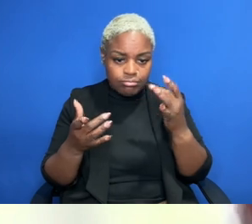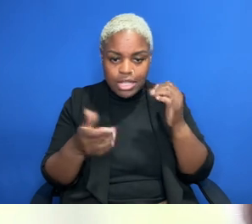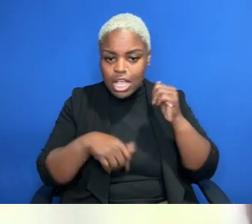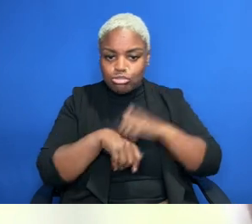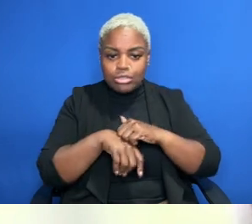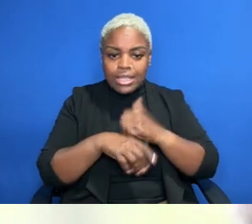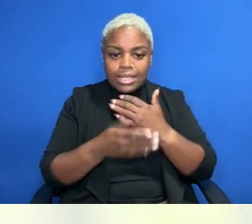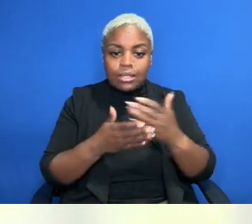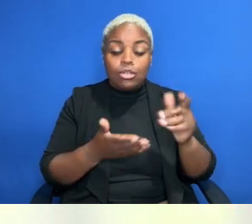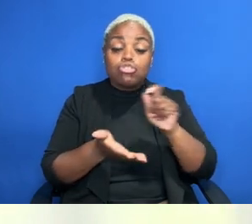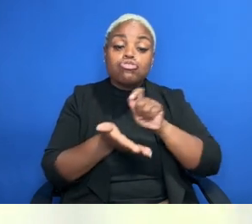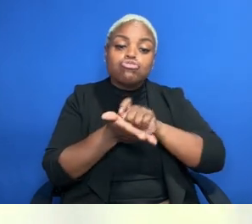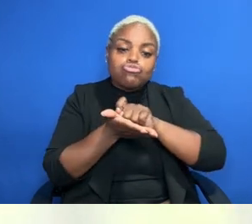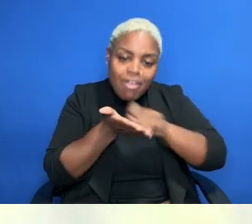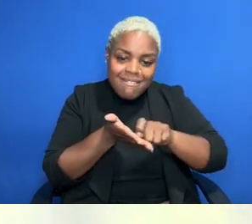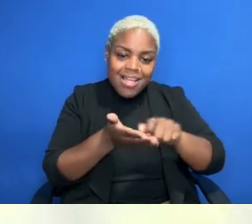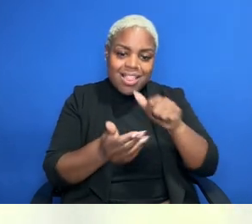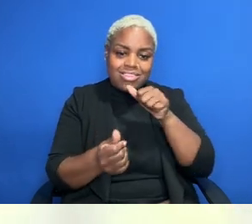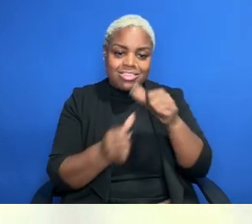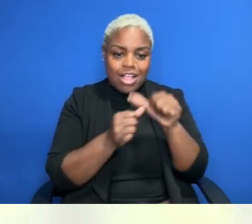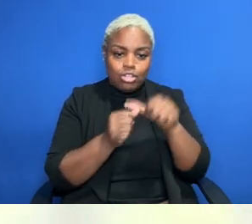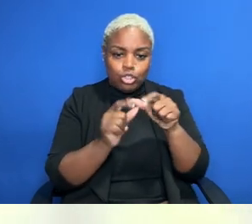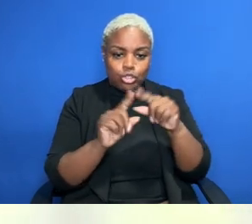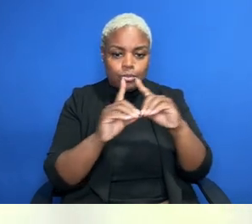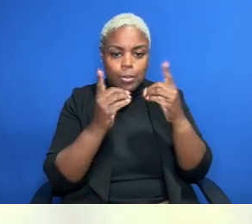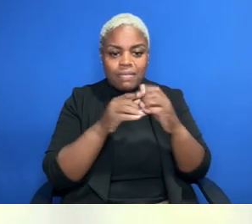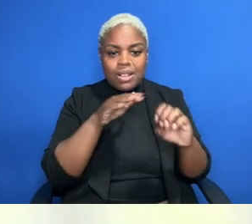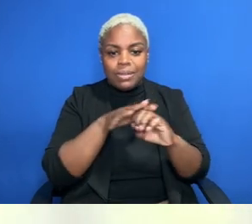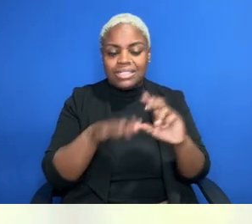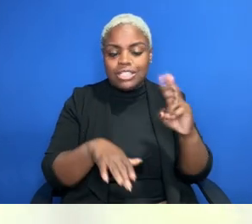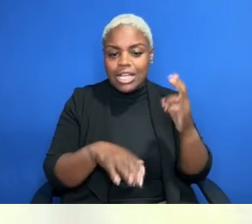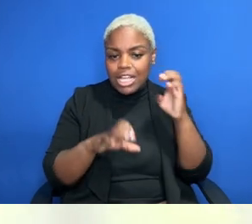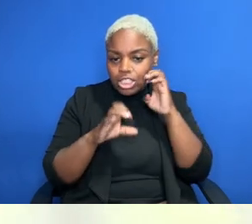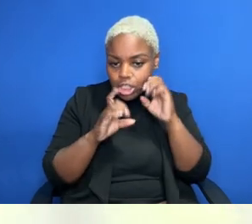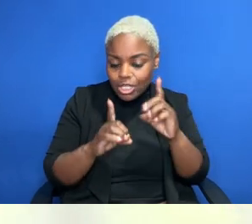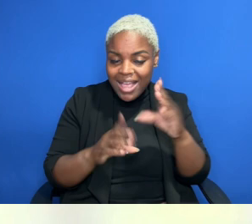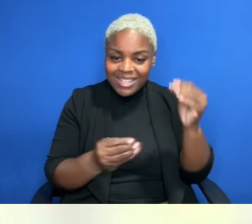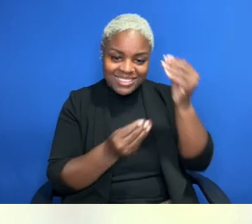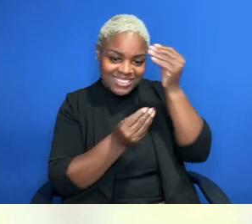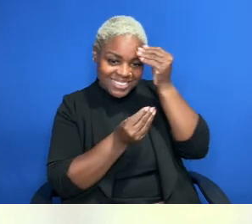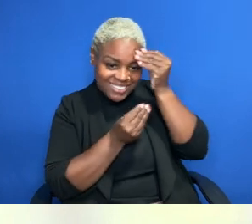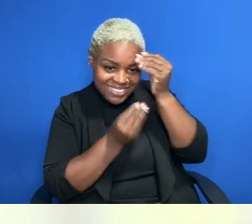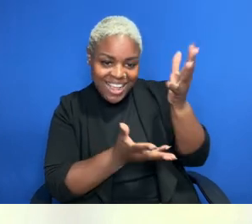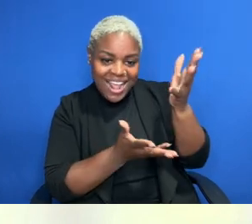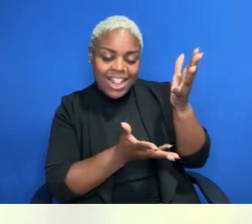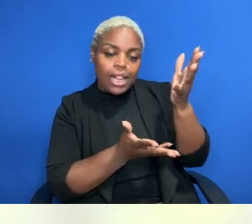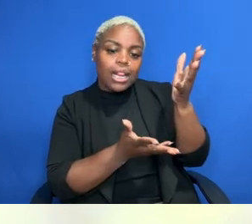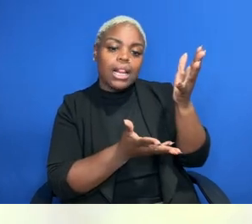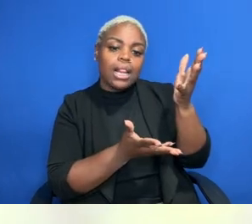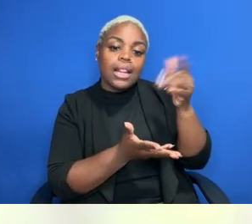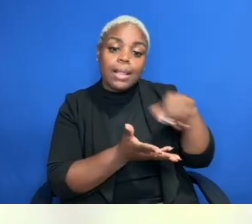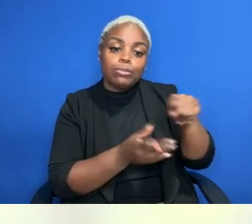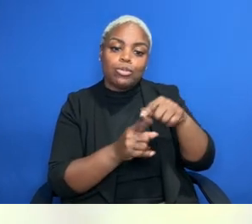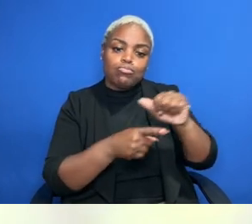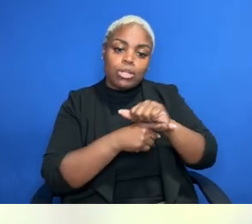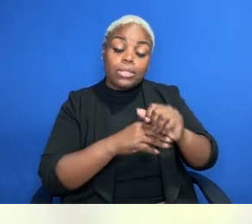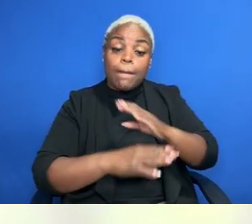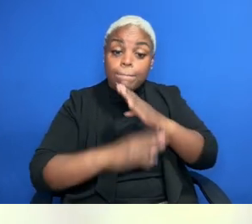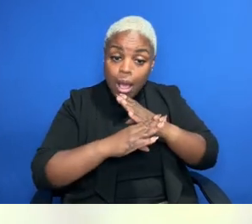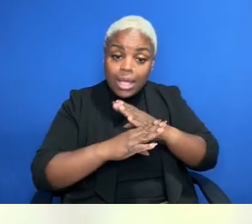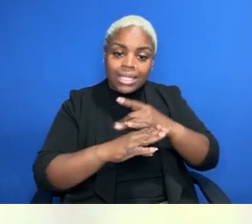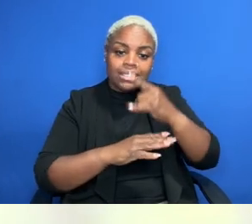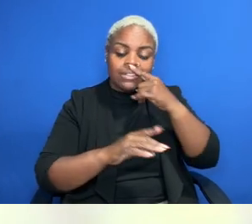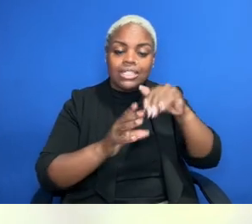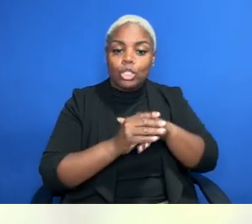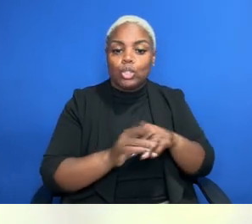thing, one very concrete thing. Write a letter to the Department of Elementary and Secondary Education and tell them the